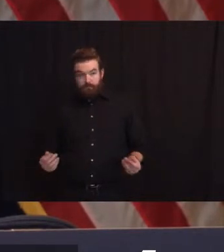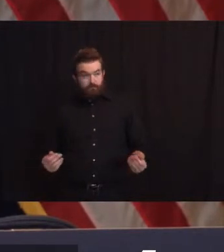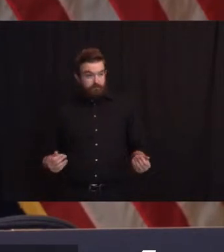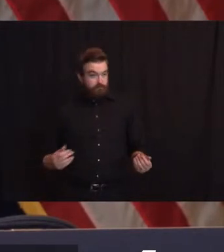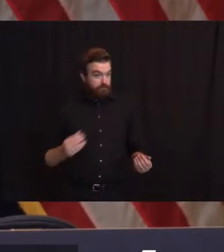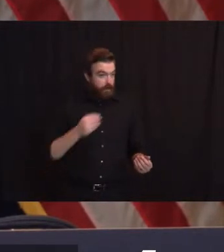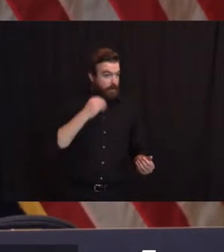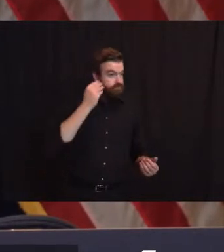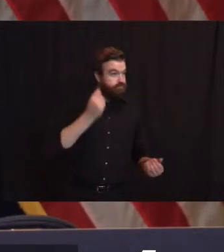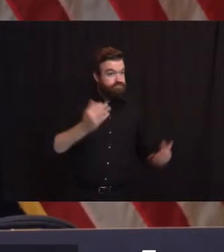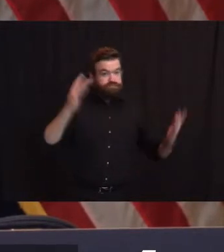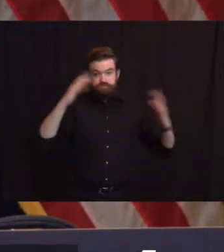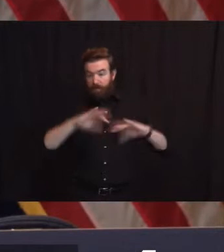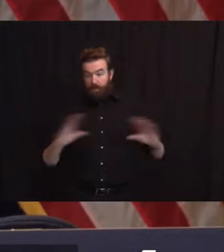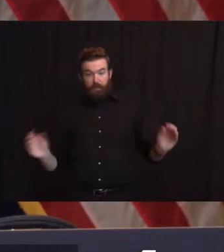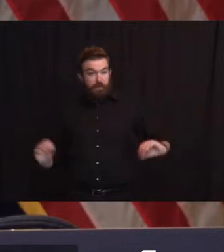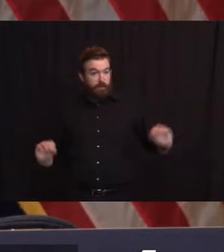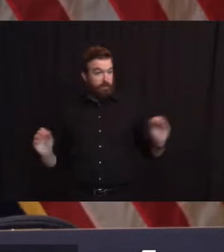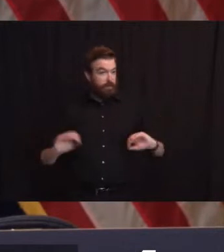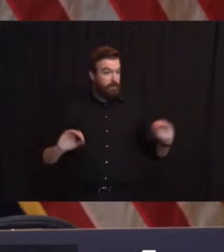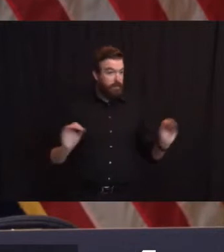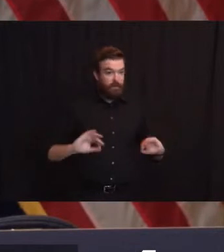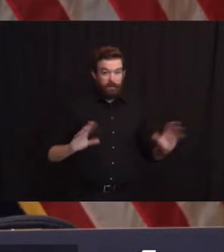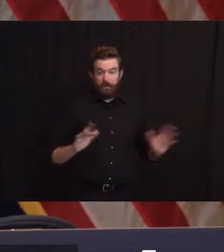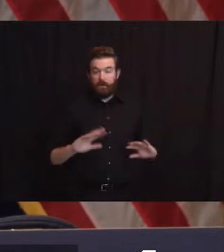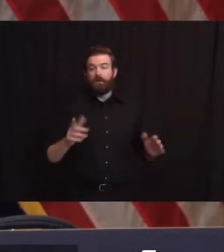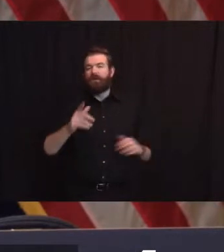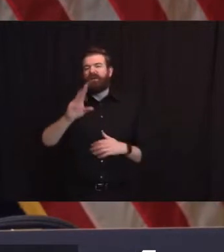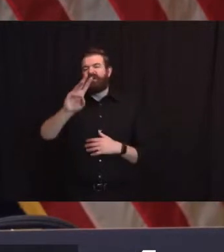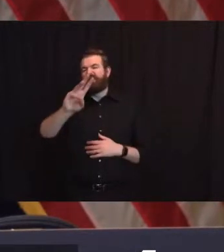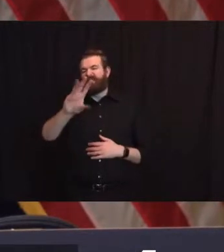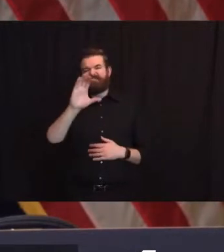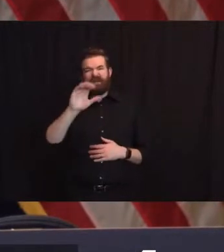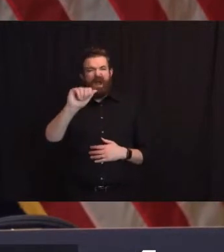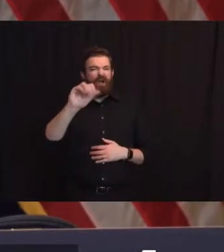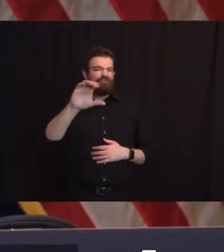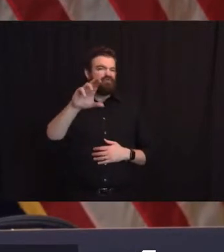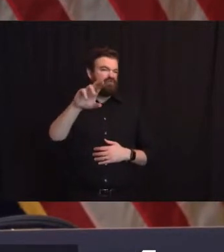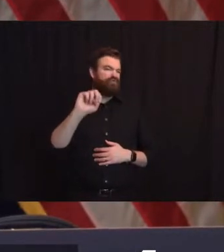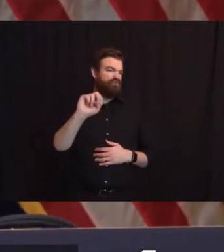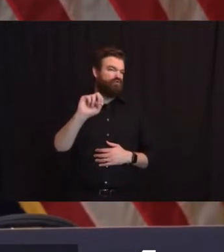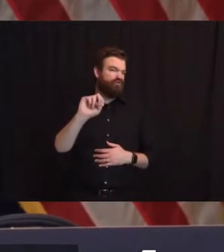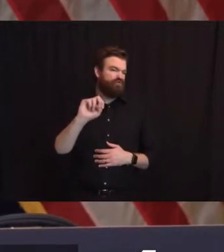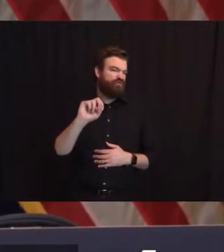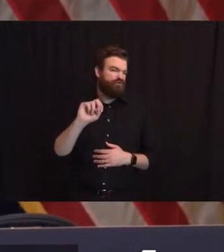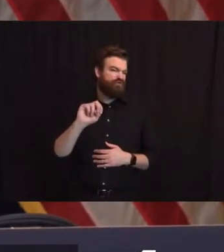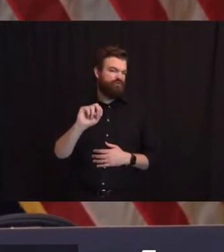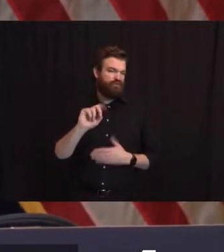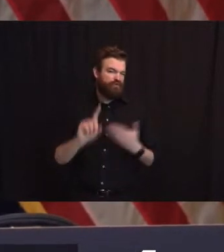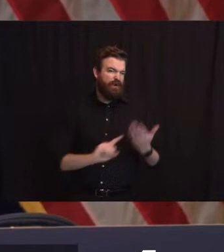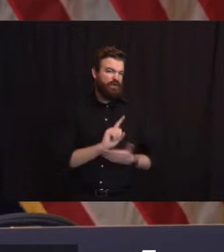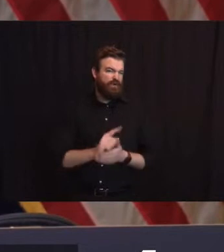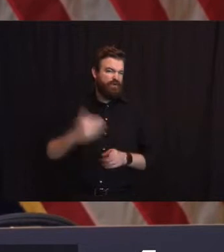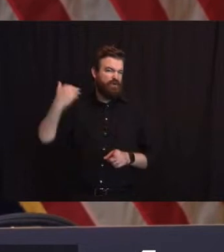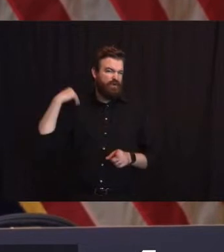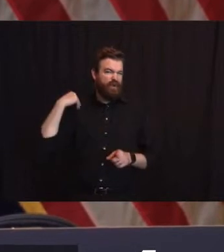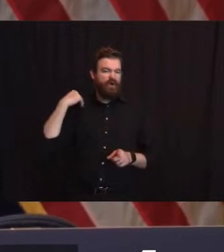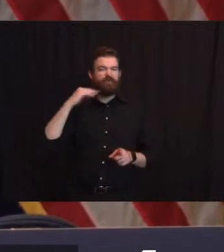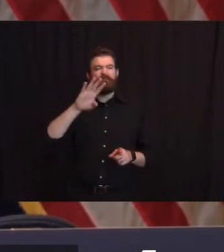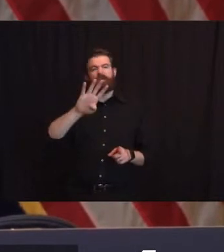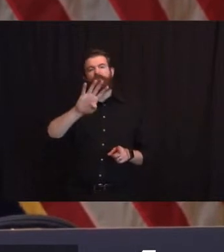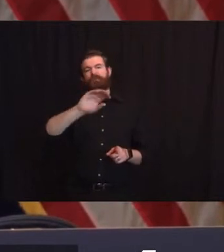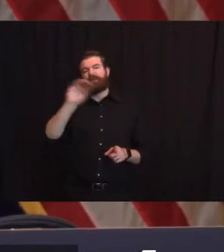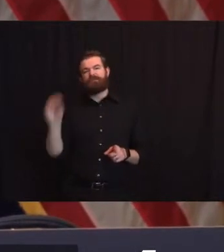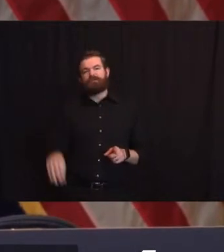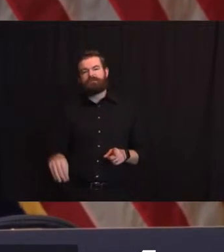over 600 acres, and as of about an hour or so ago, still remains about 40% contained. But a phenomenal effort down there.